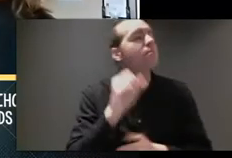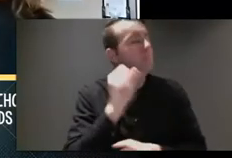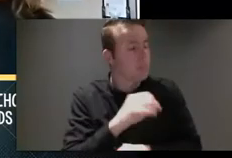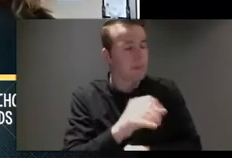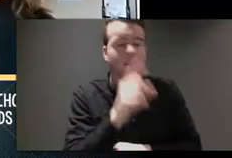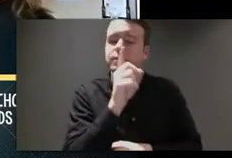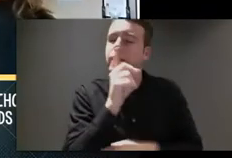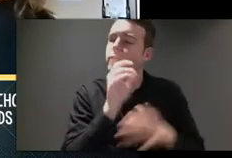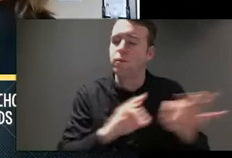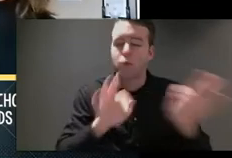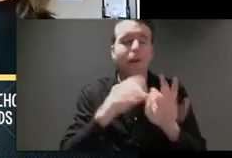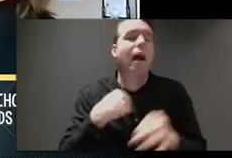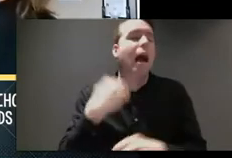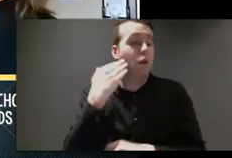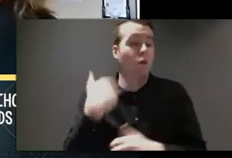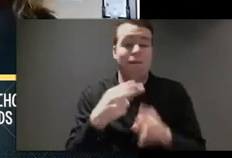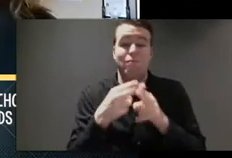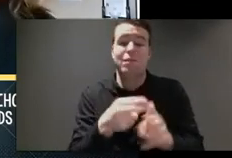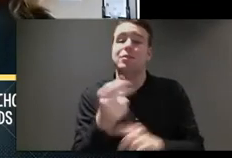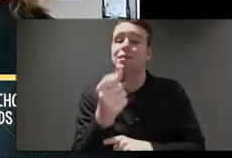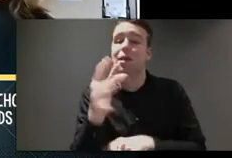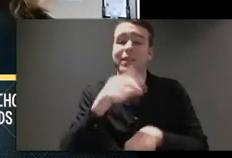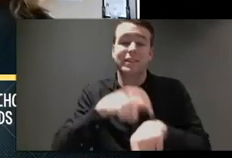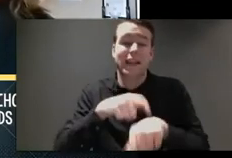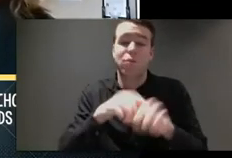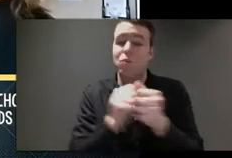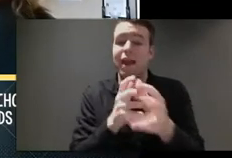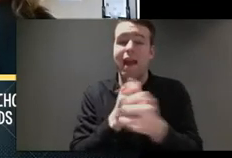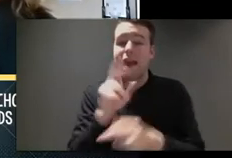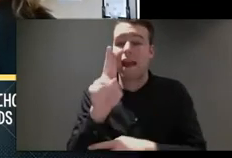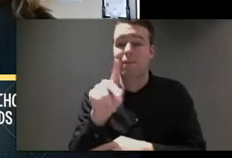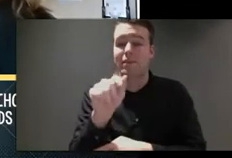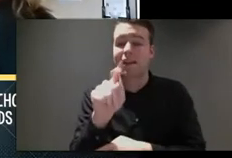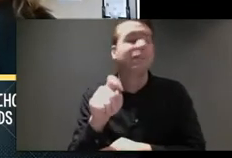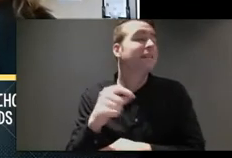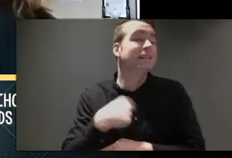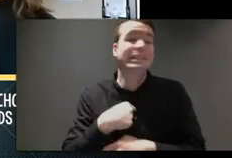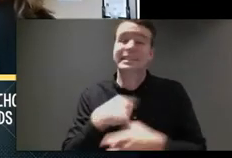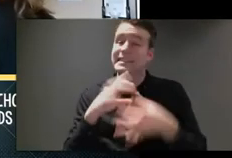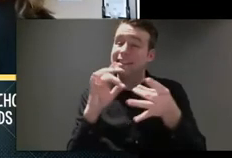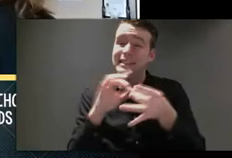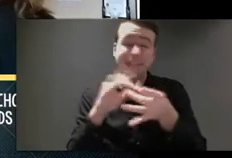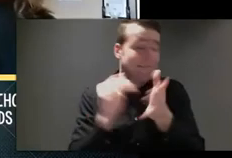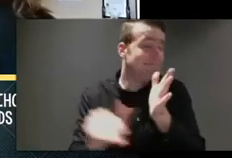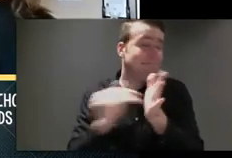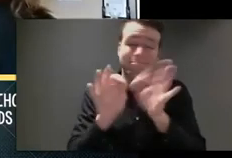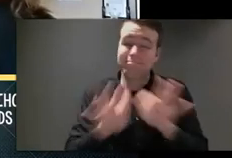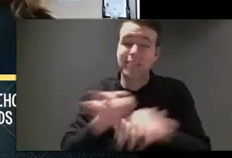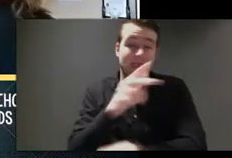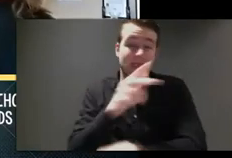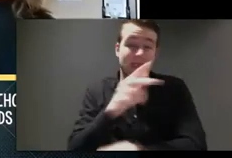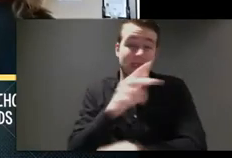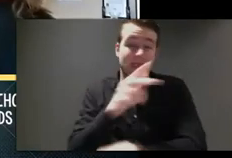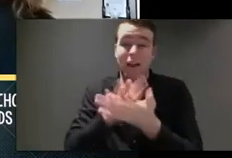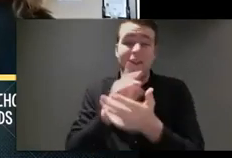very important. I know we've mentioned it a couple of times in our updates. Can't mention it more that the immunization records for